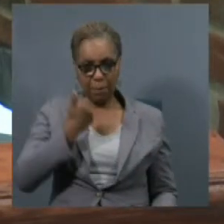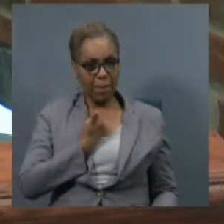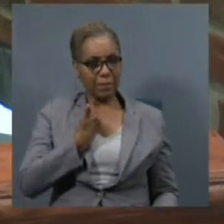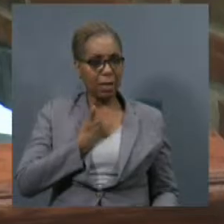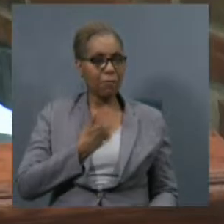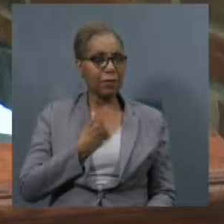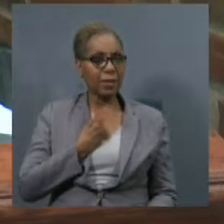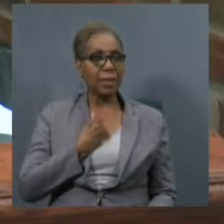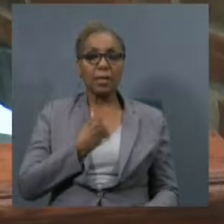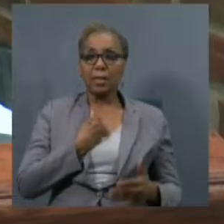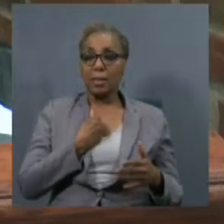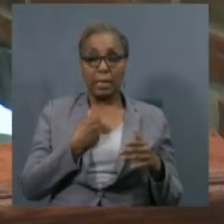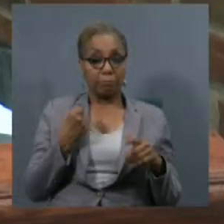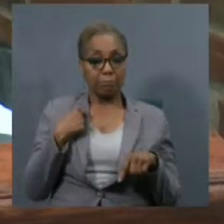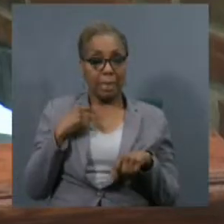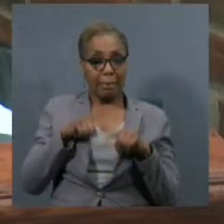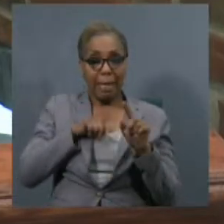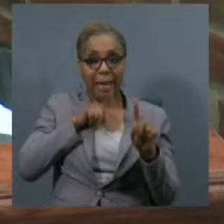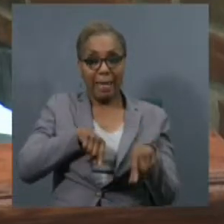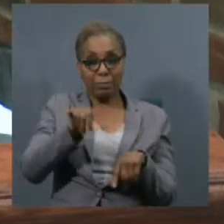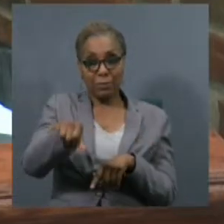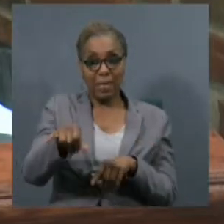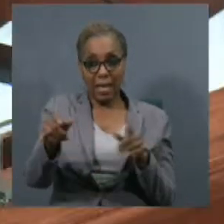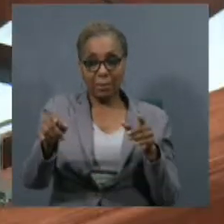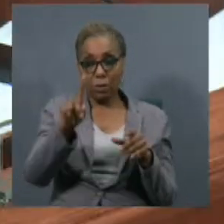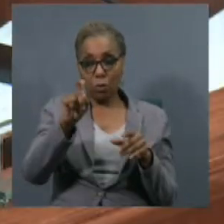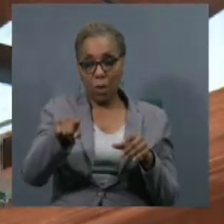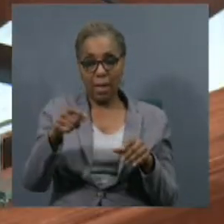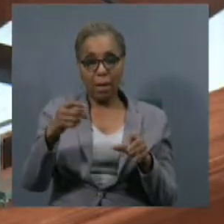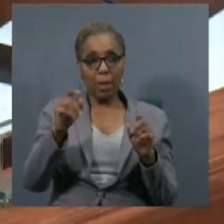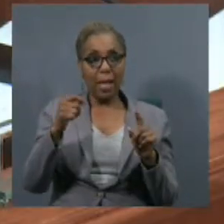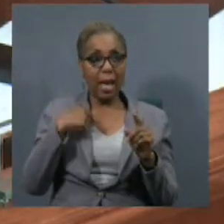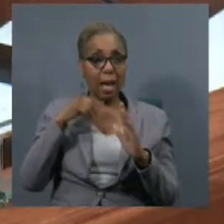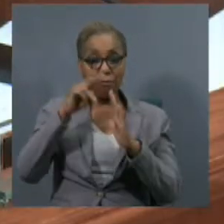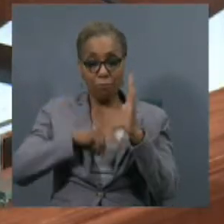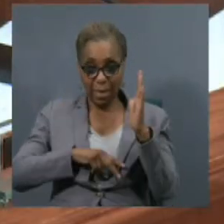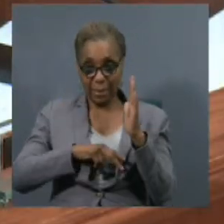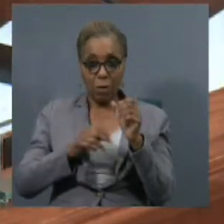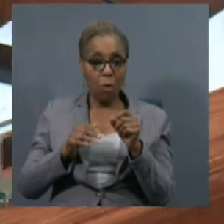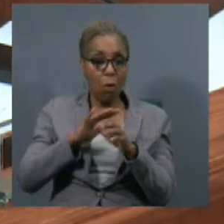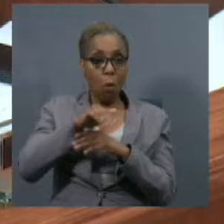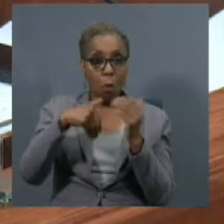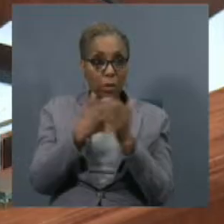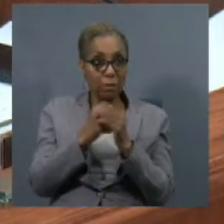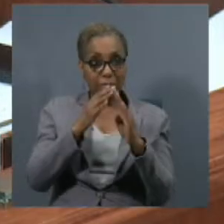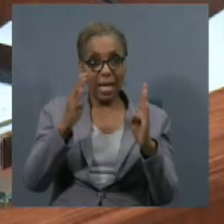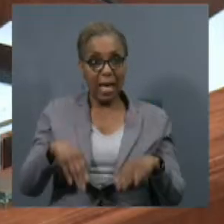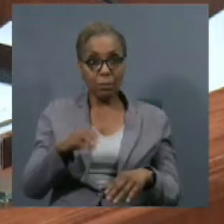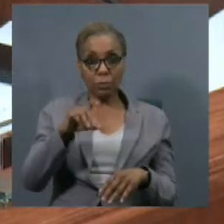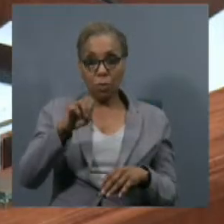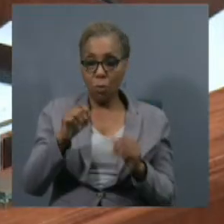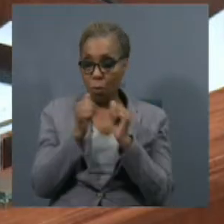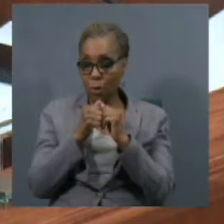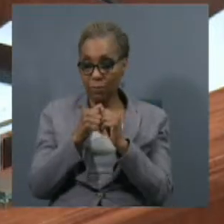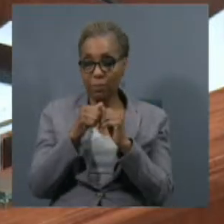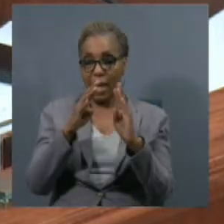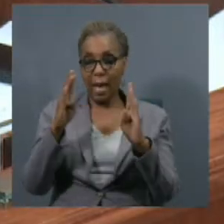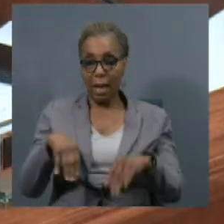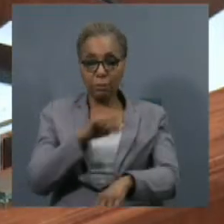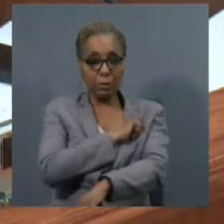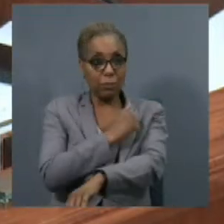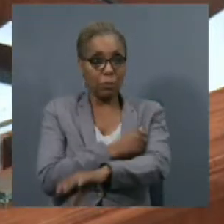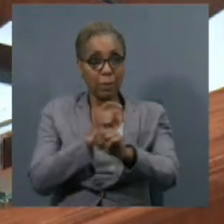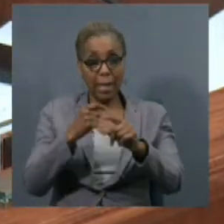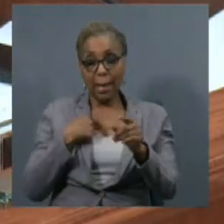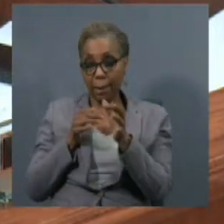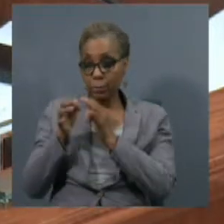Director Capurus, I can't answer that question. I've read the entire housing code with housing authorities. I've